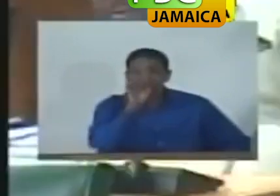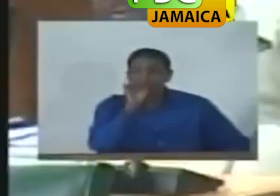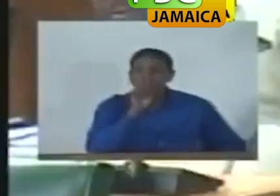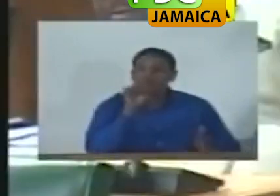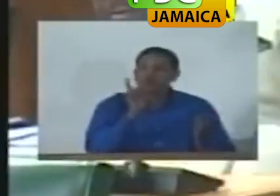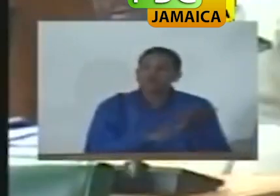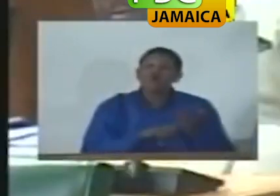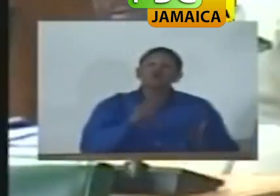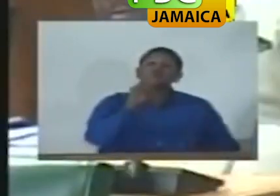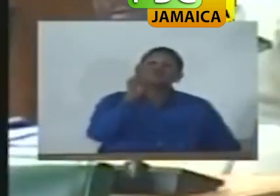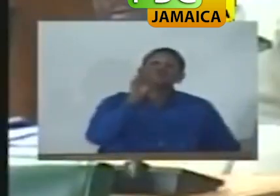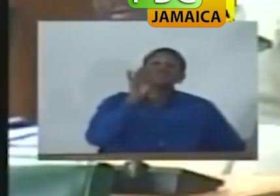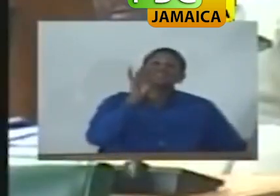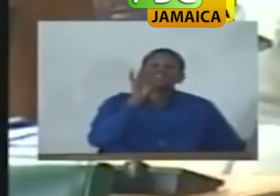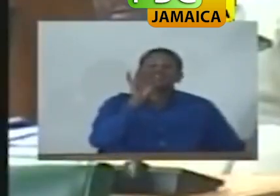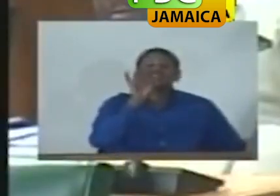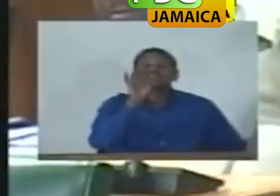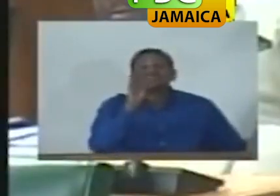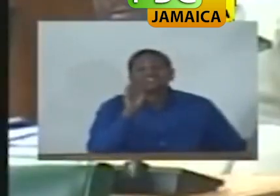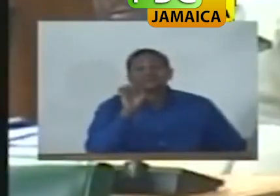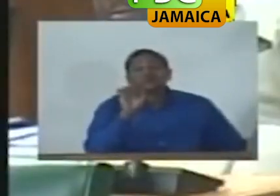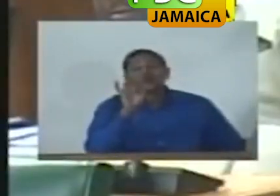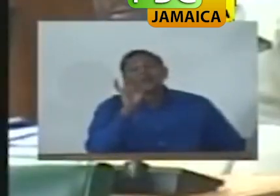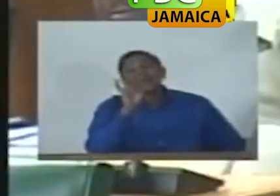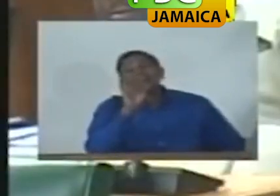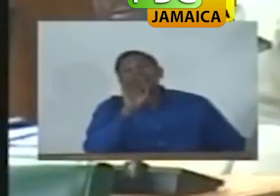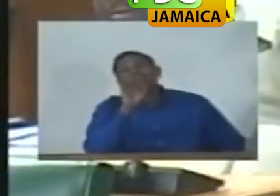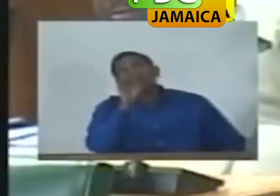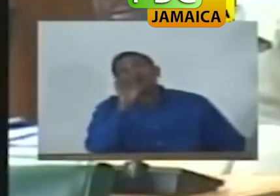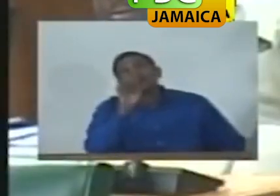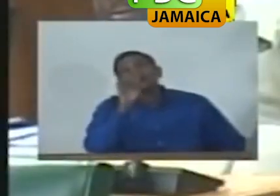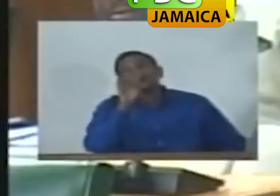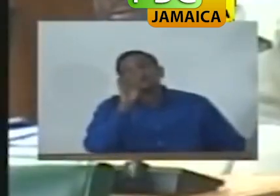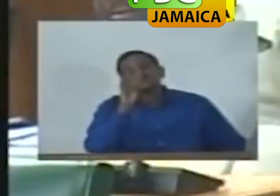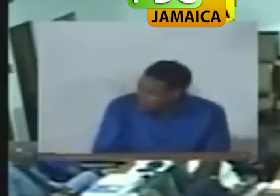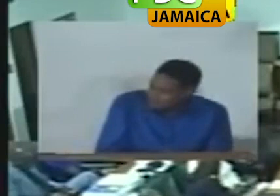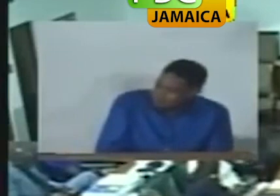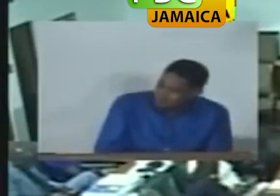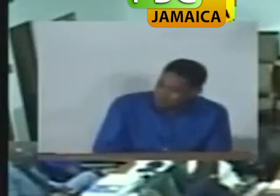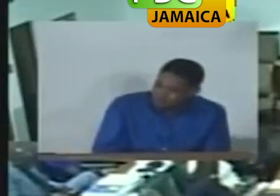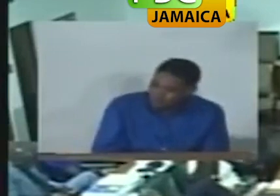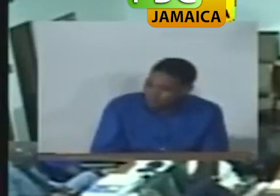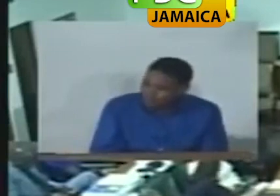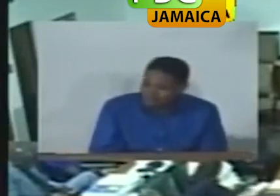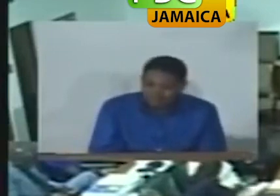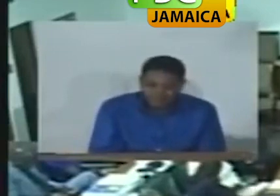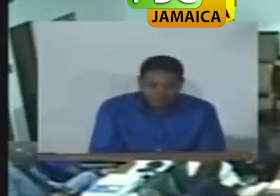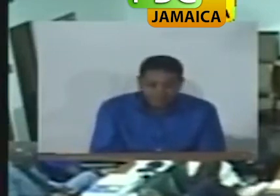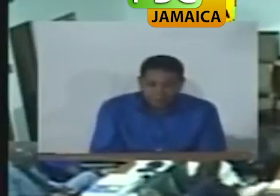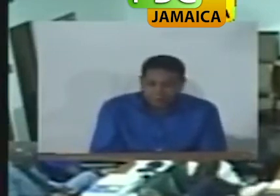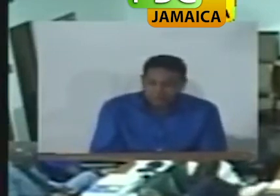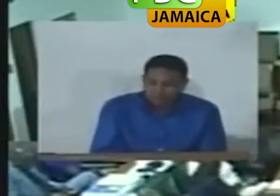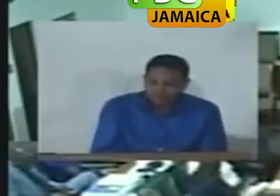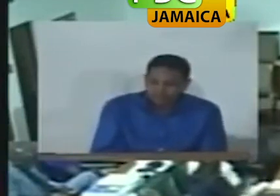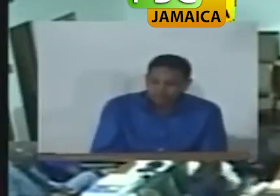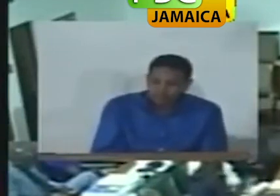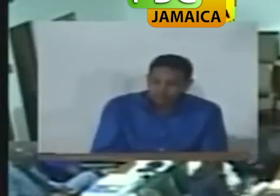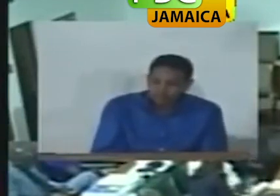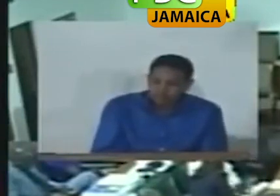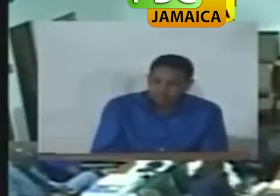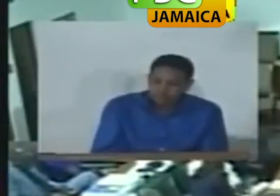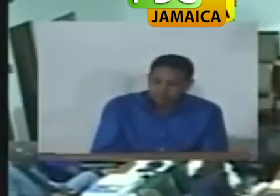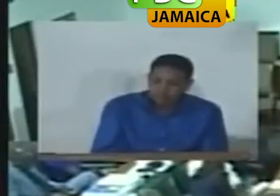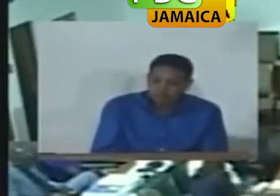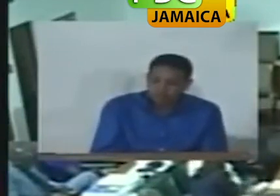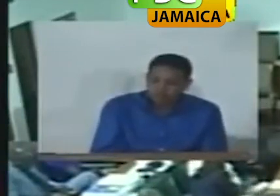$1,276.8 billion, or $1.276 trillion, for the current financial year. When the second supplementary estimate was tabled in the